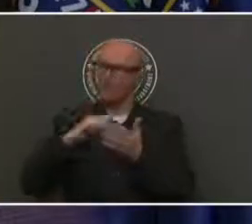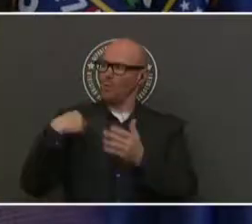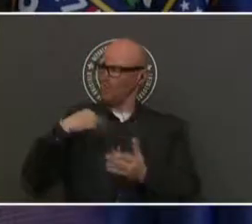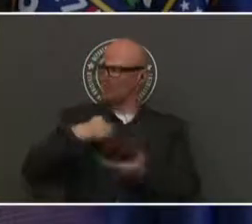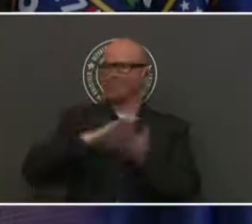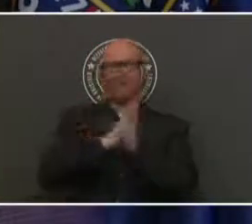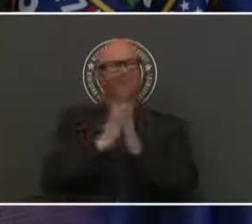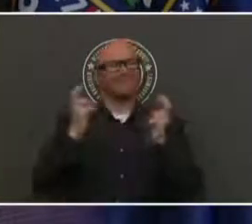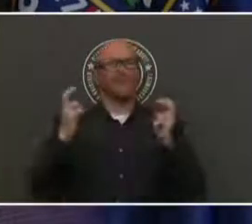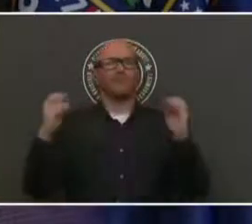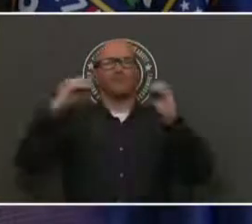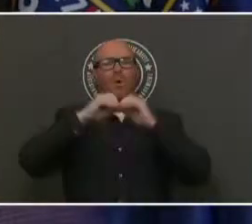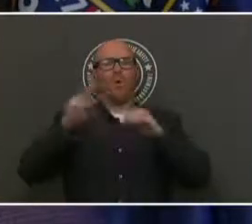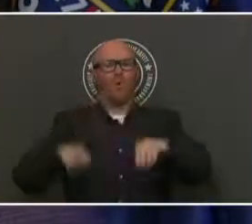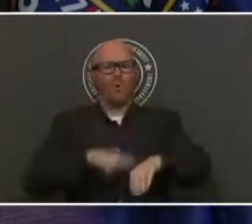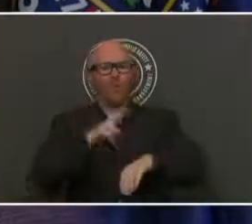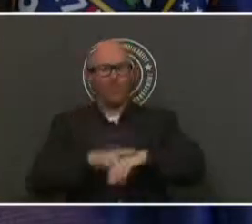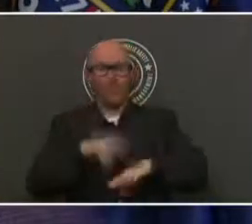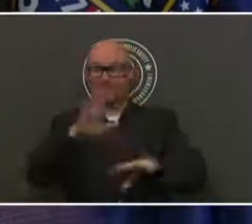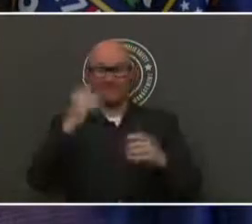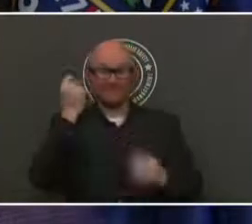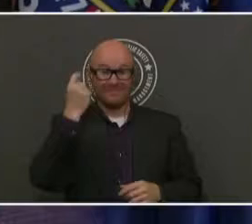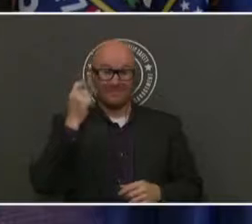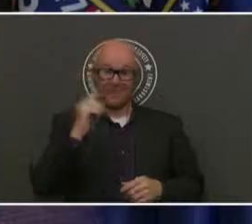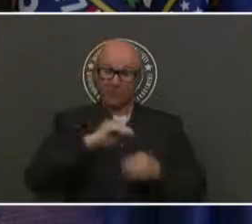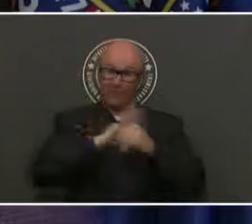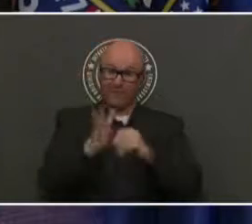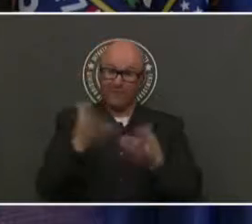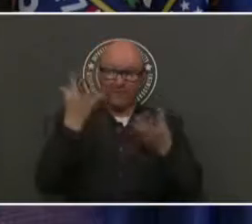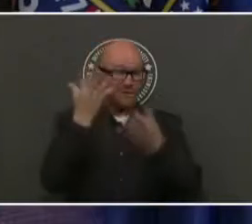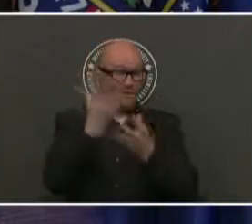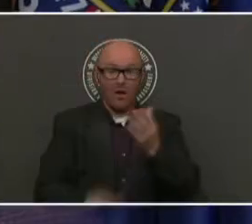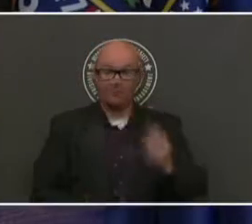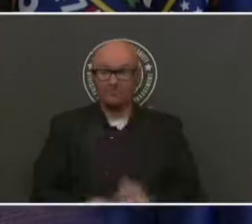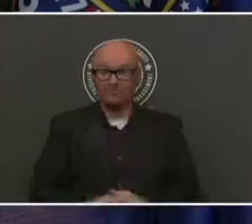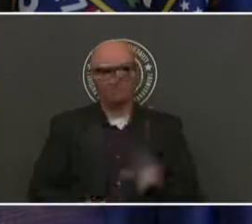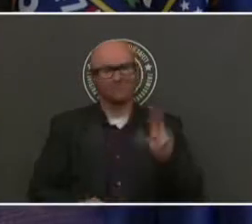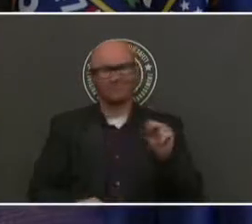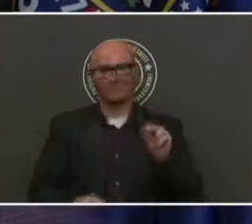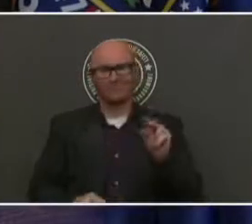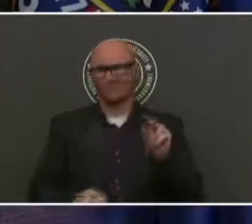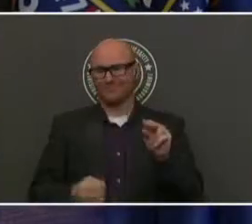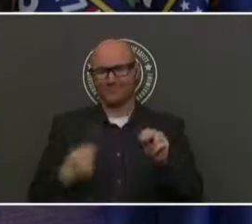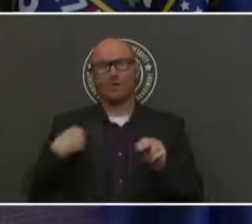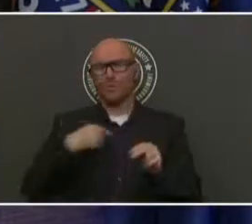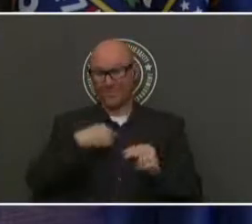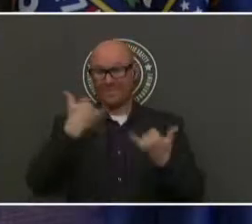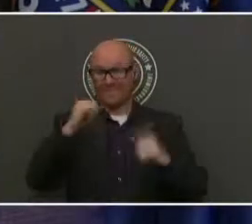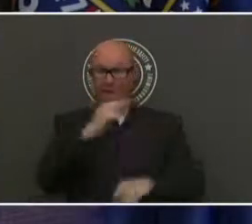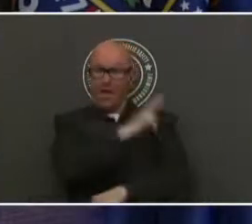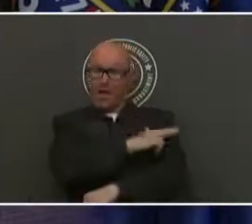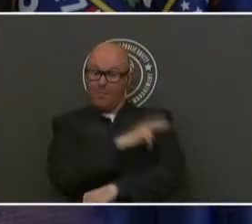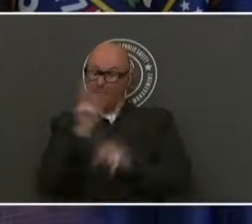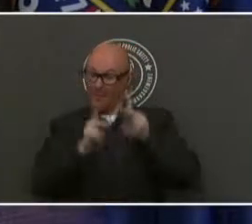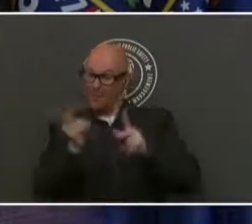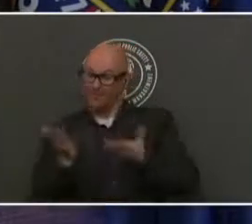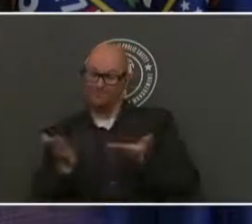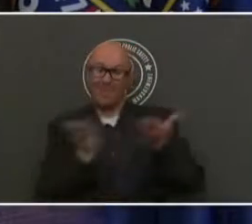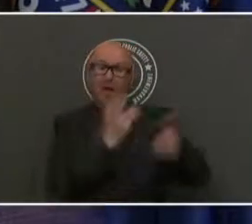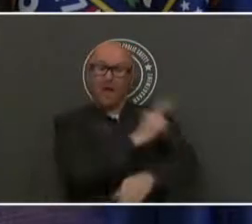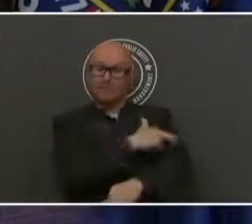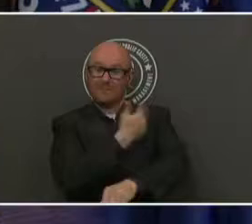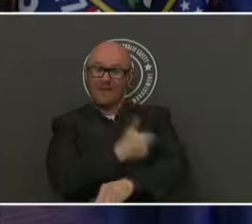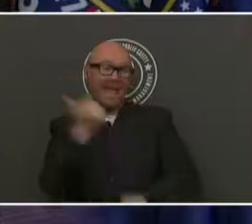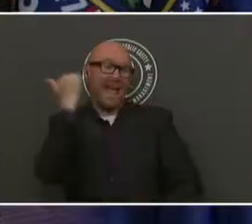still encourage people to understand that it is not gone. We are still hospitalizing 20 to 30 people in the state every day, and that's